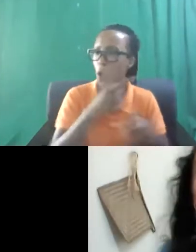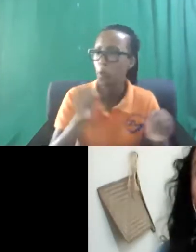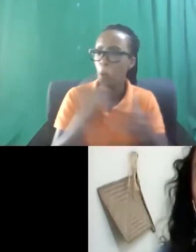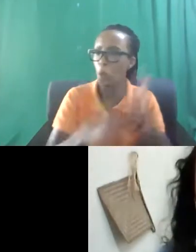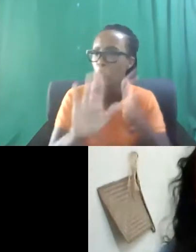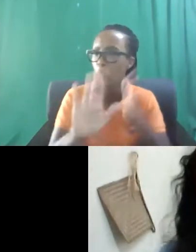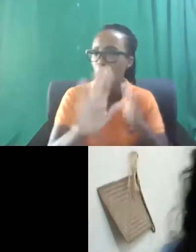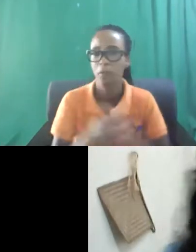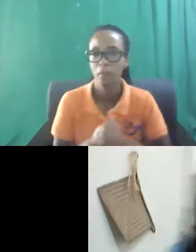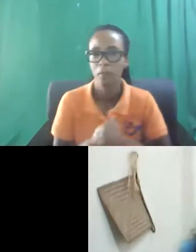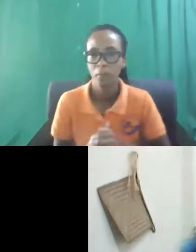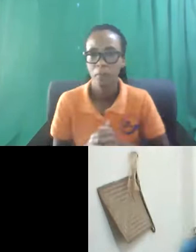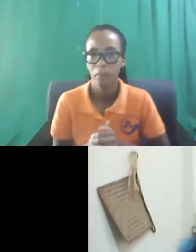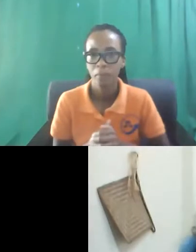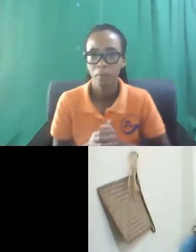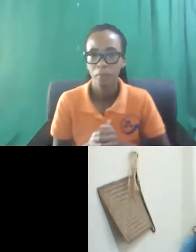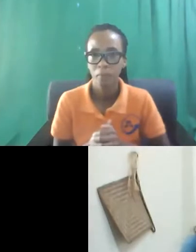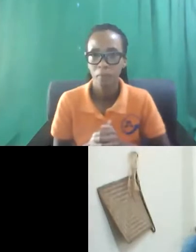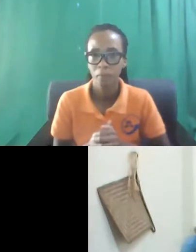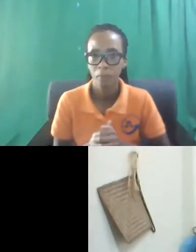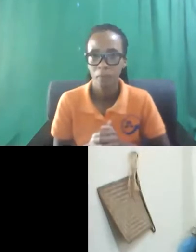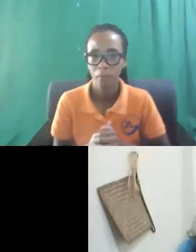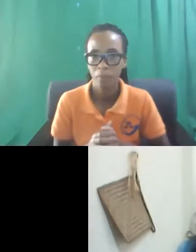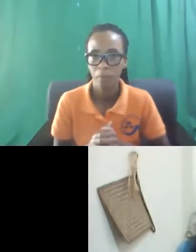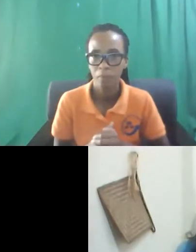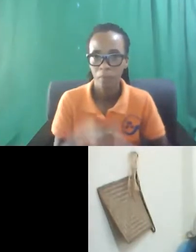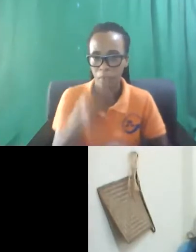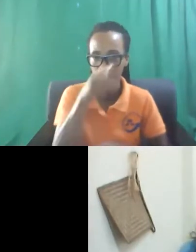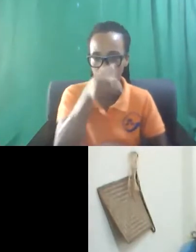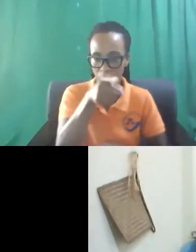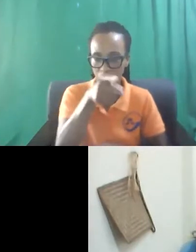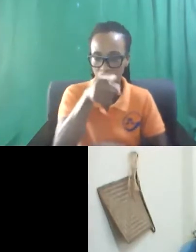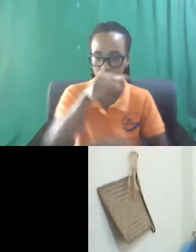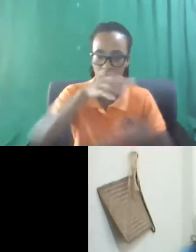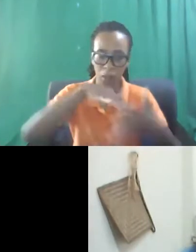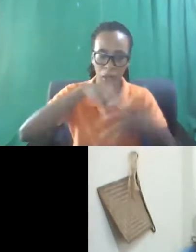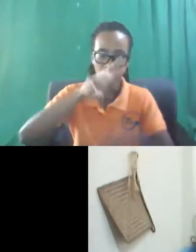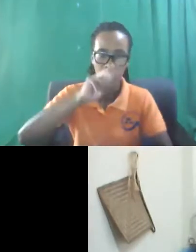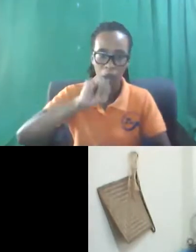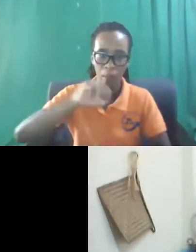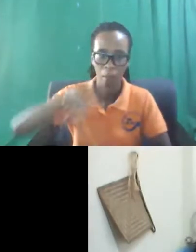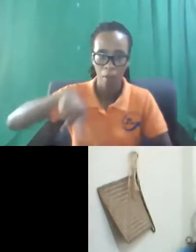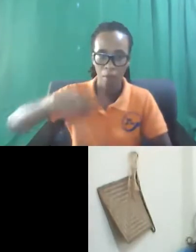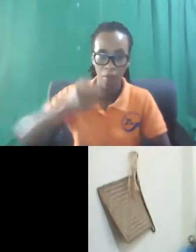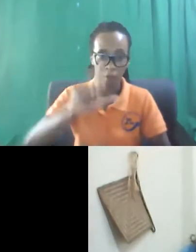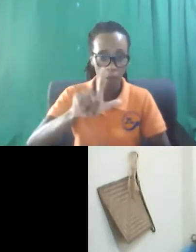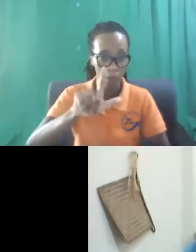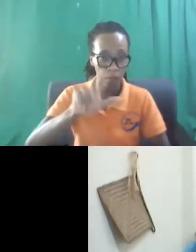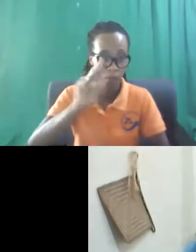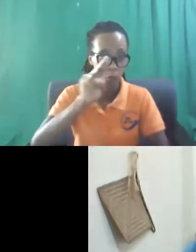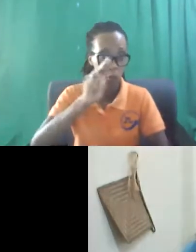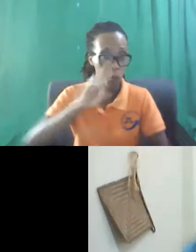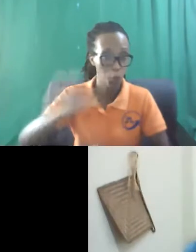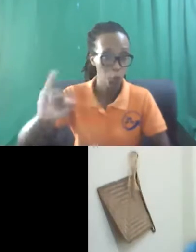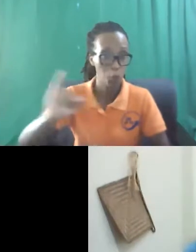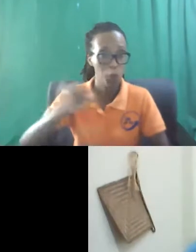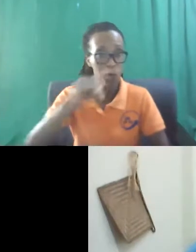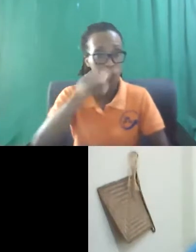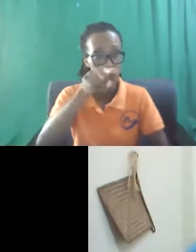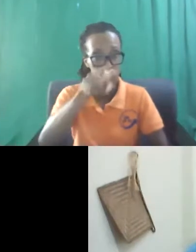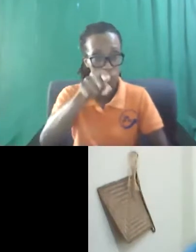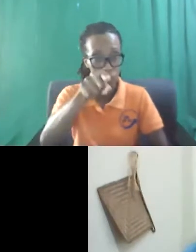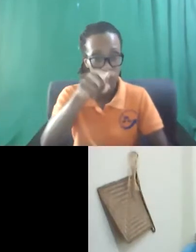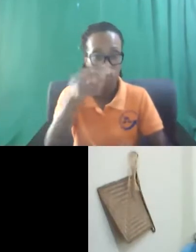entail? Okay, so I'm an MPhil student in linguistics at UE. I guess you could say I'm in the field of sign